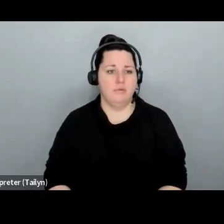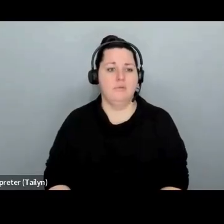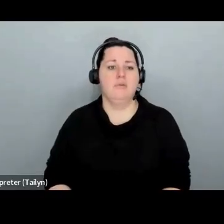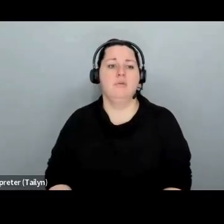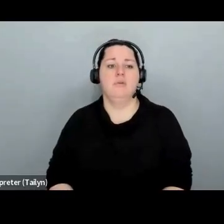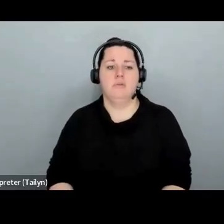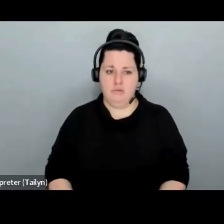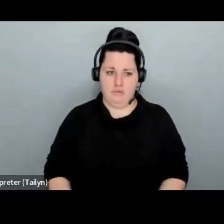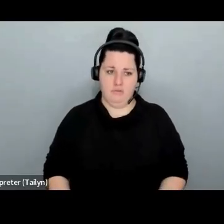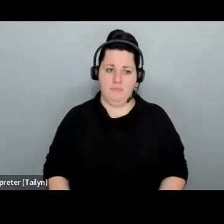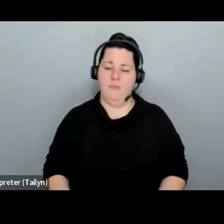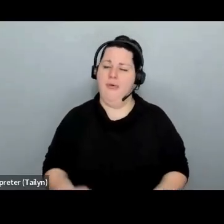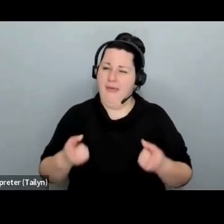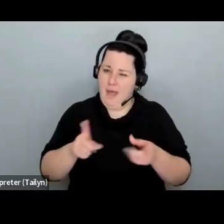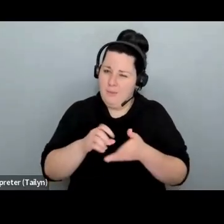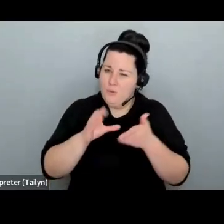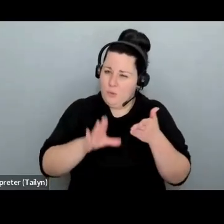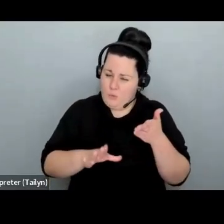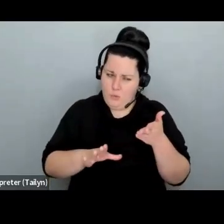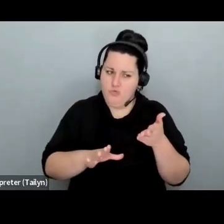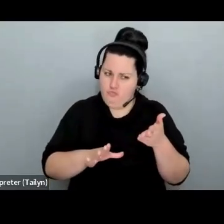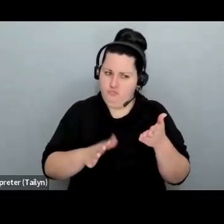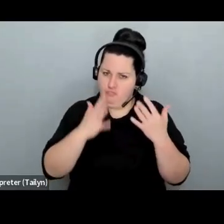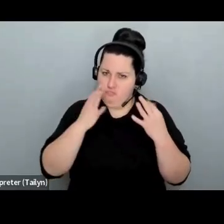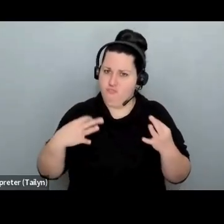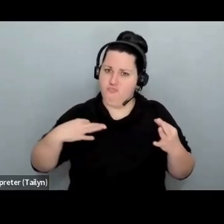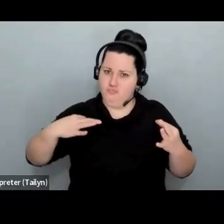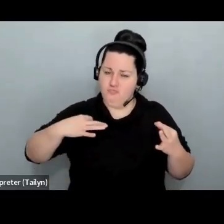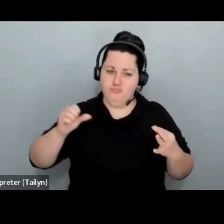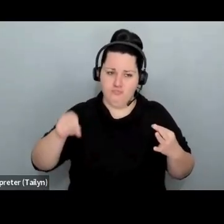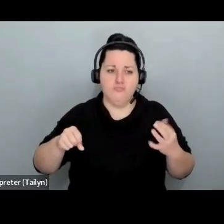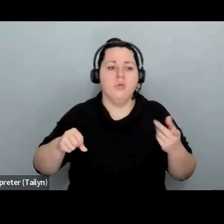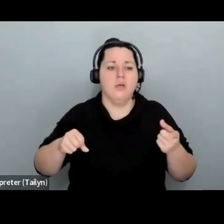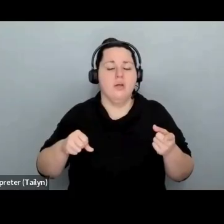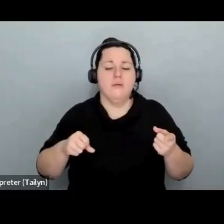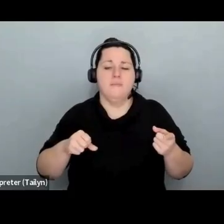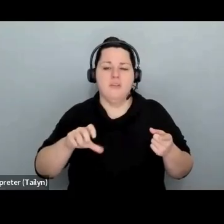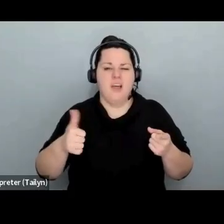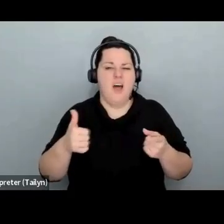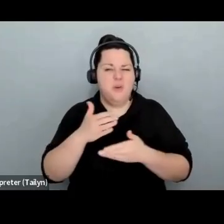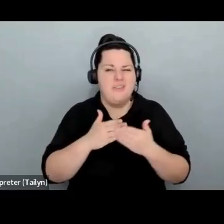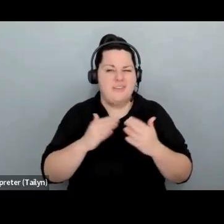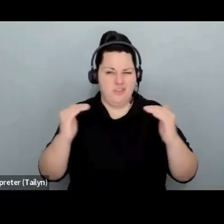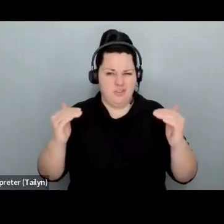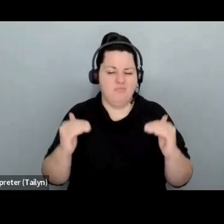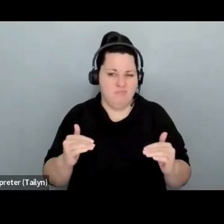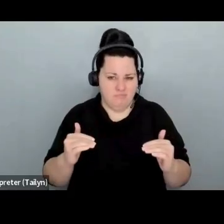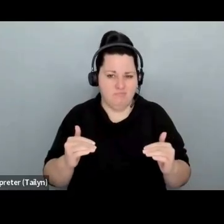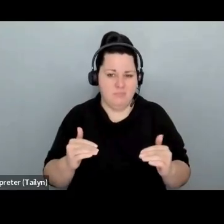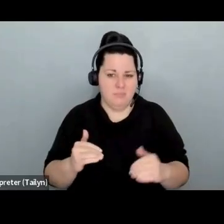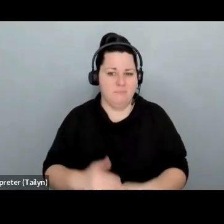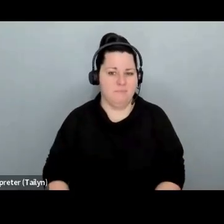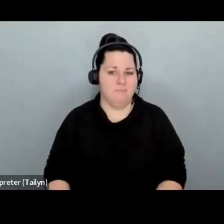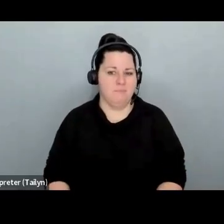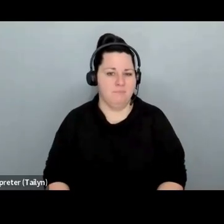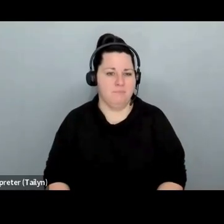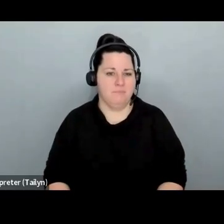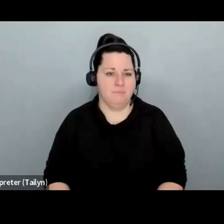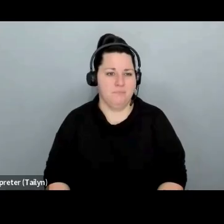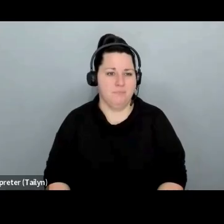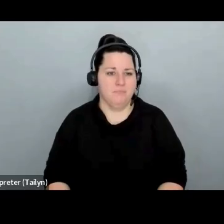Once a student is determined eligible is another subsection of the rule, which we will review now.